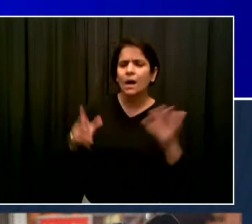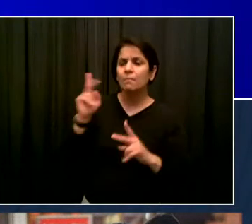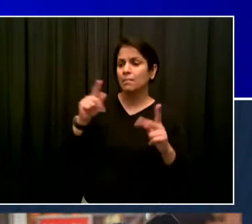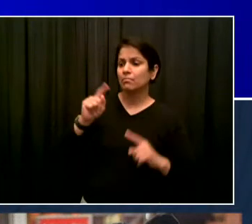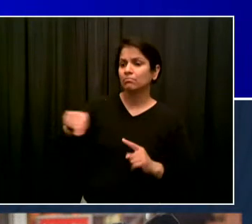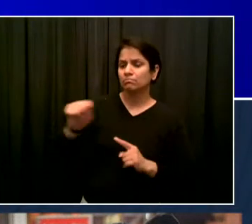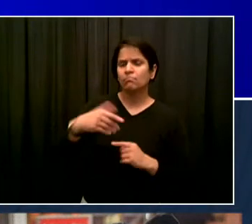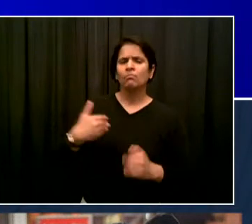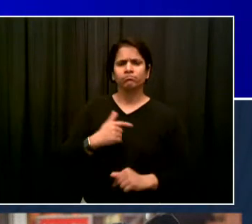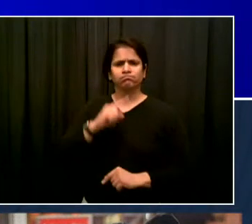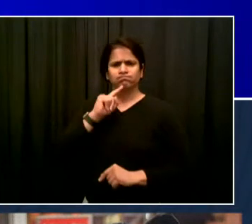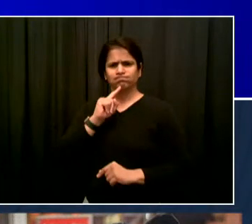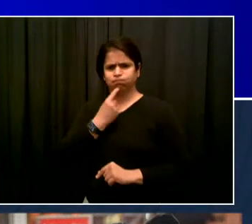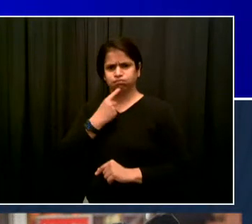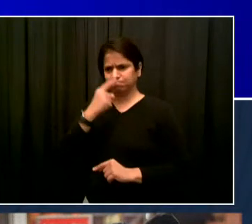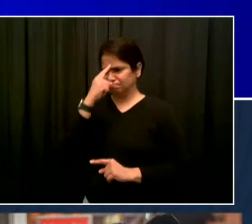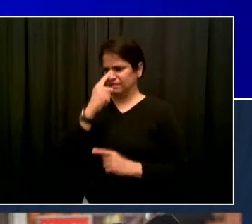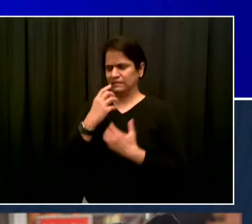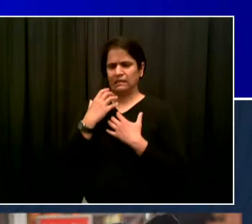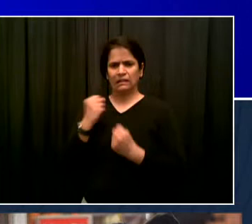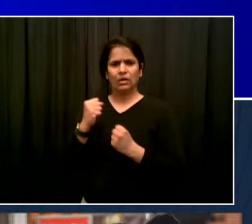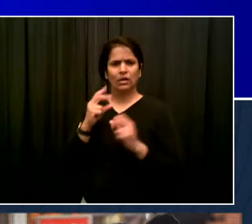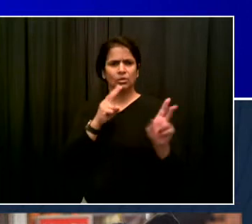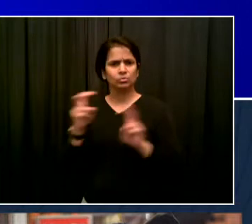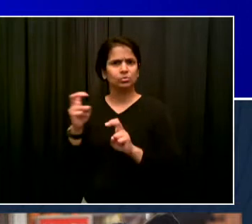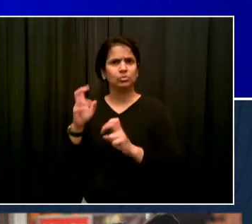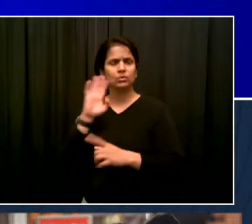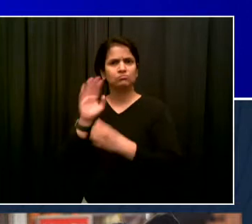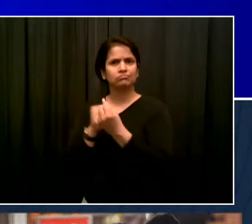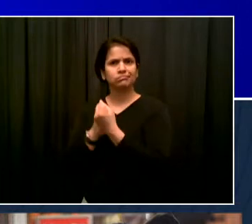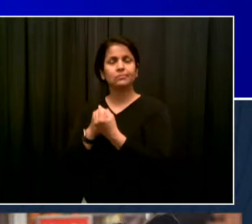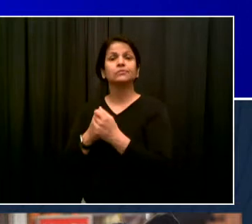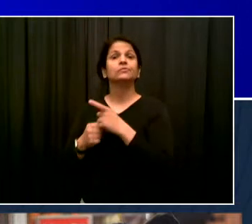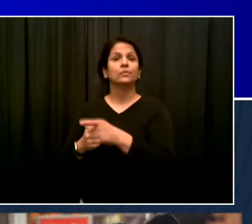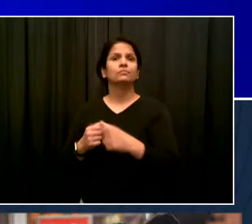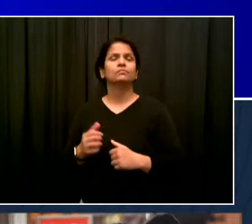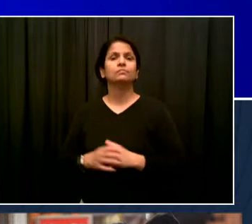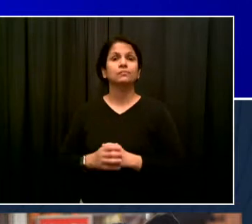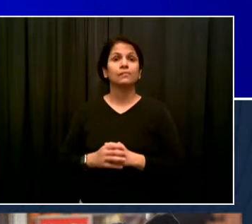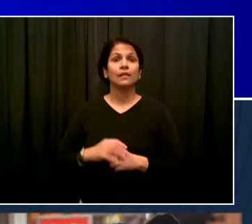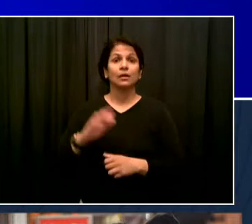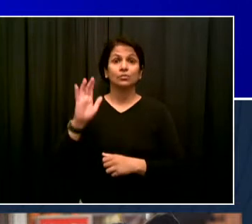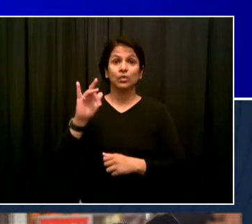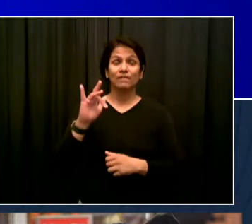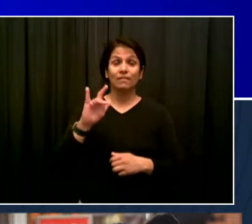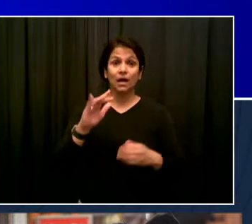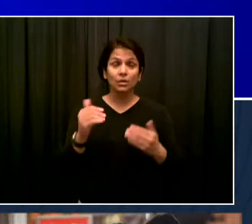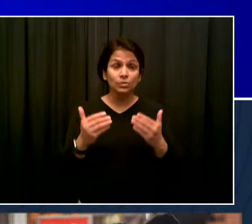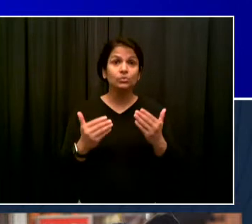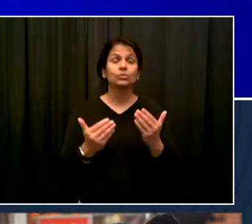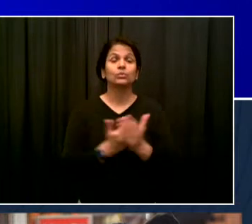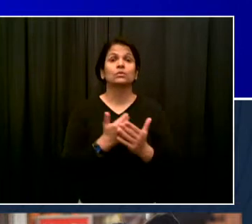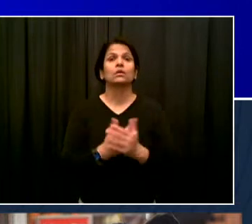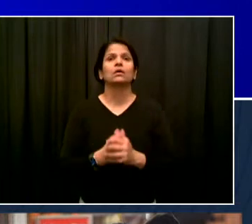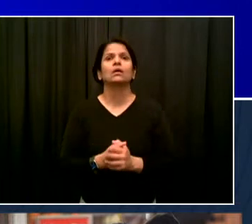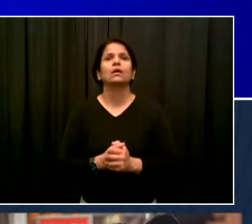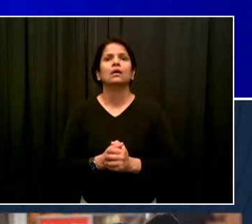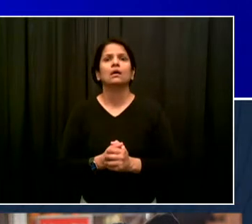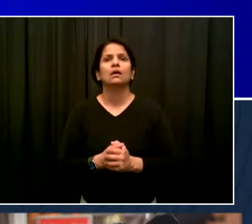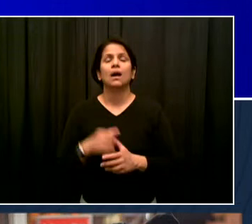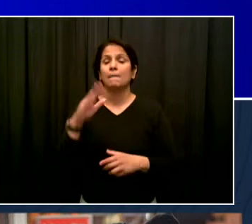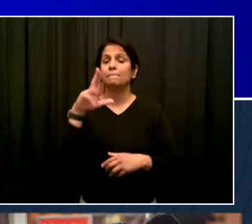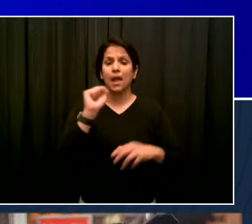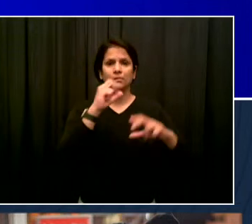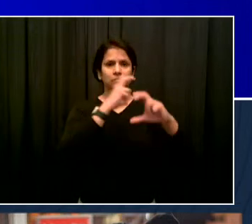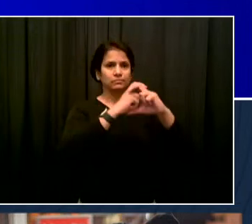25 new mobile intensive treatment teams. Now, these teams provide services to folks who are most vulnerable